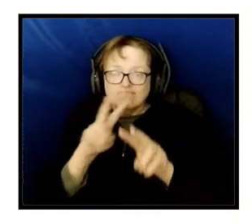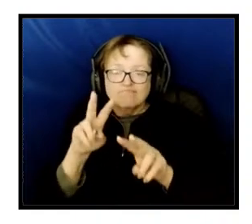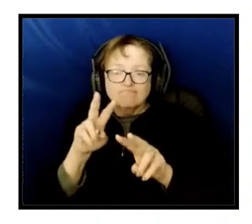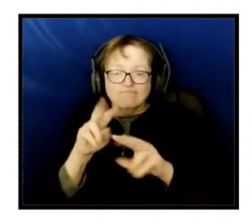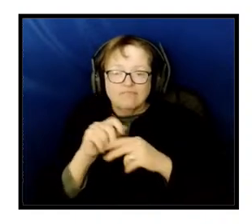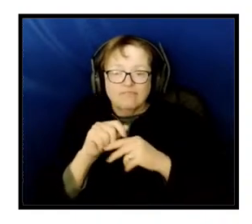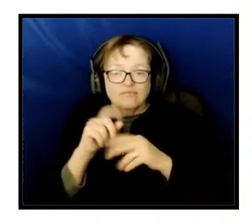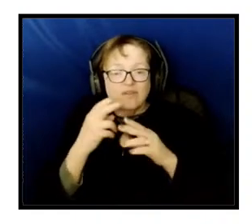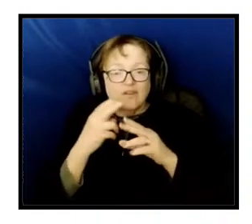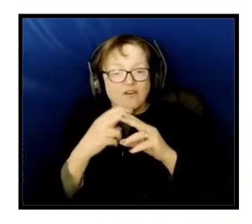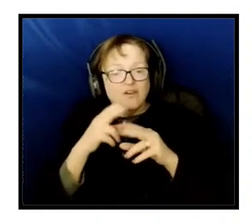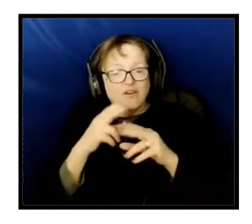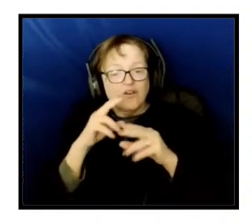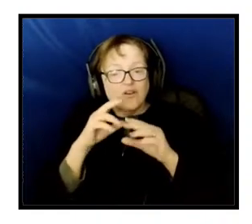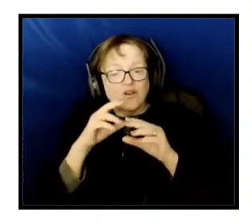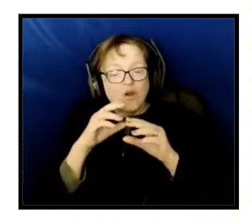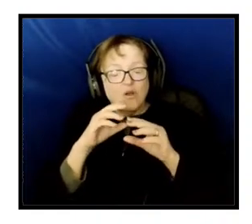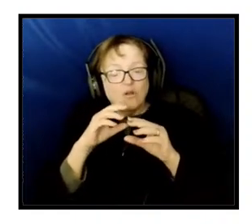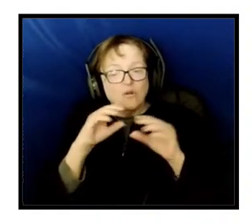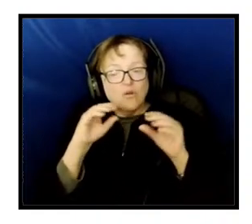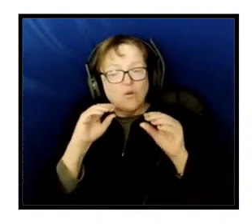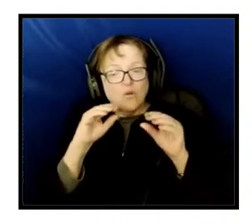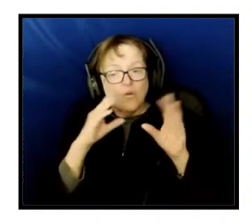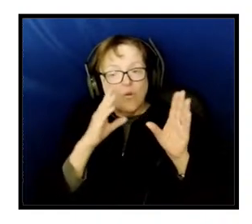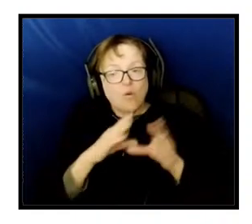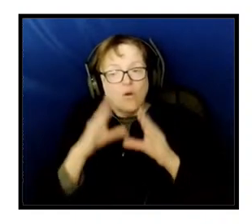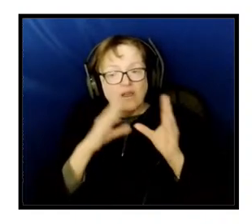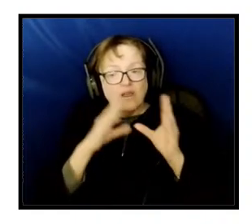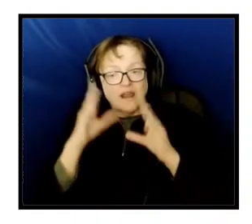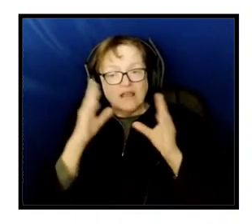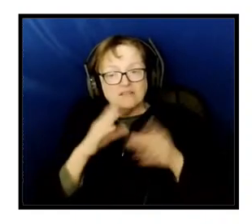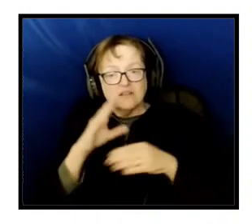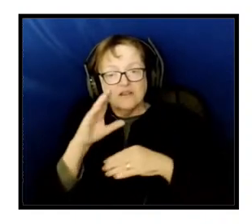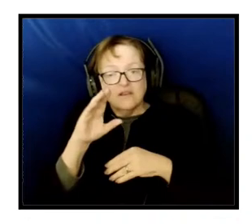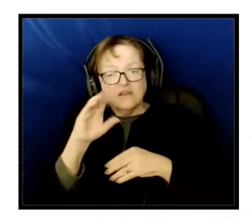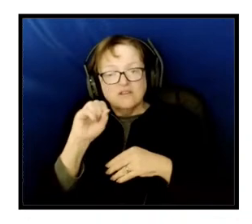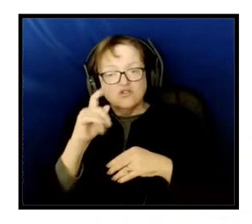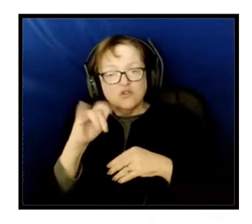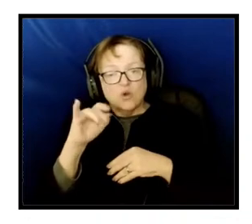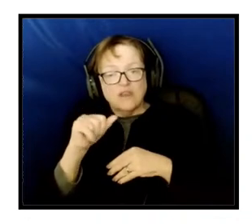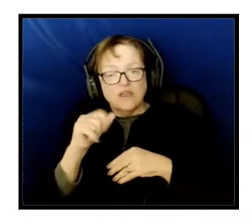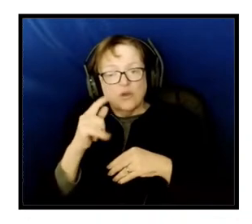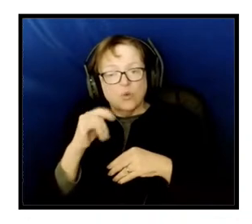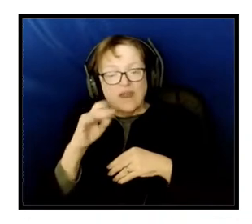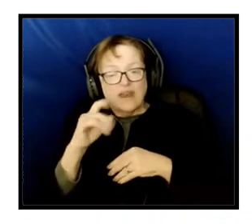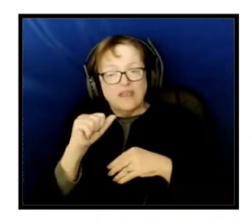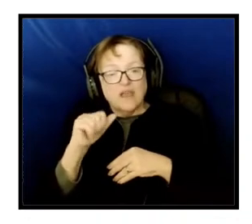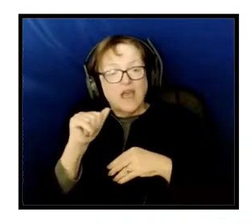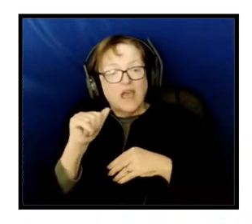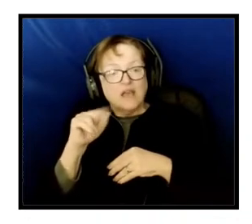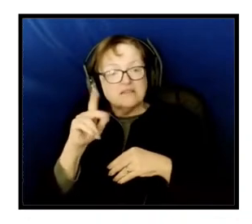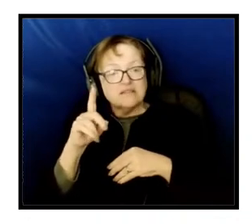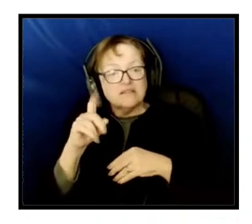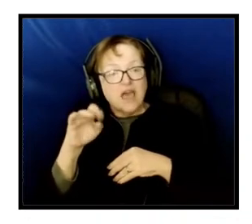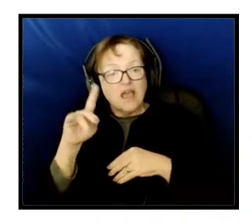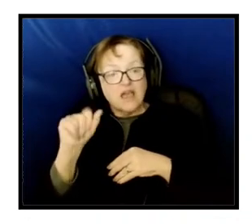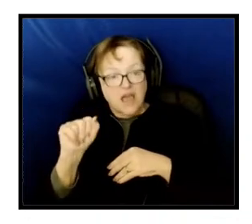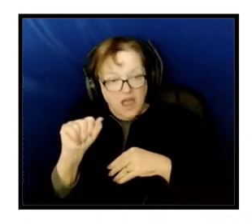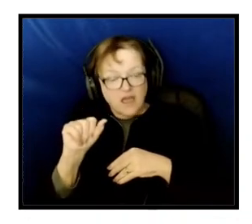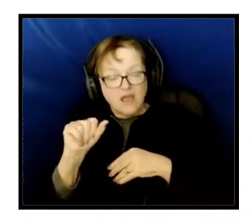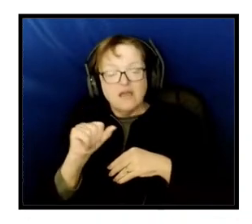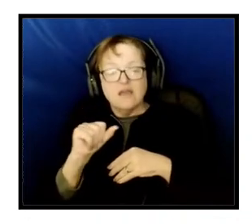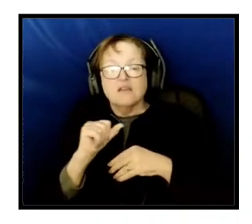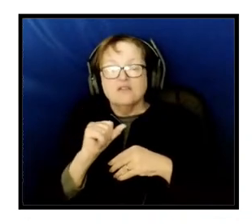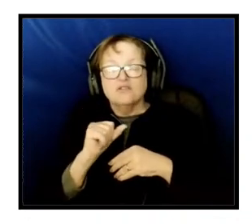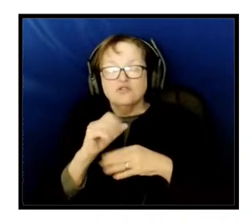are a culture organizer and social justice activist, Sonia Guiñansaca, who will be sharing a few words of inspiration for